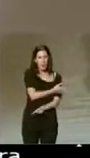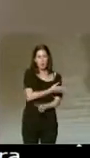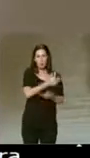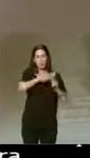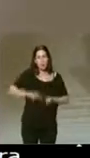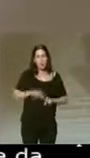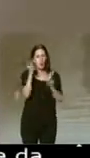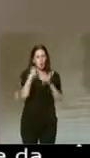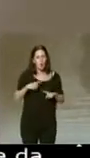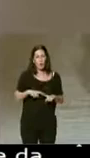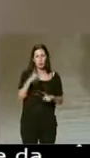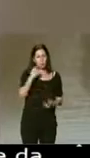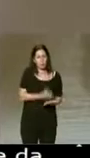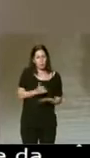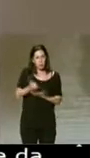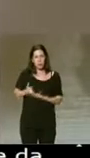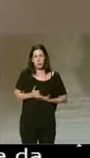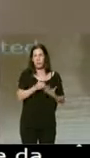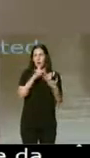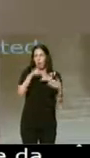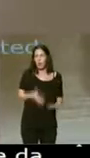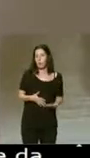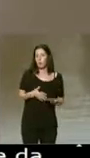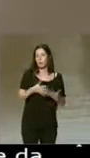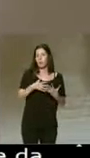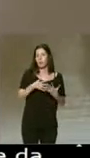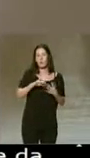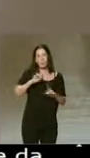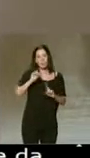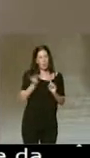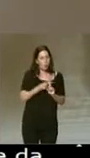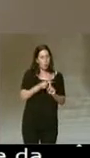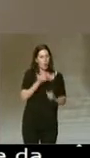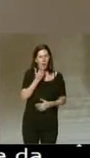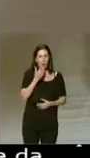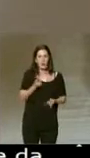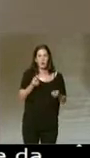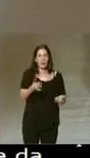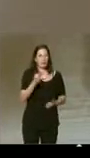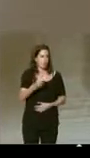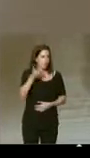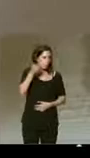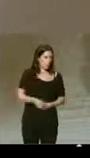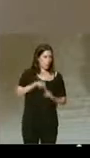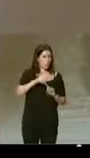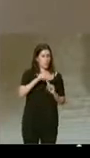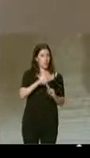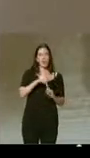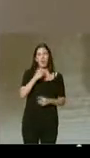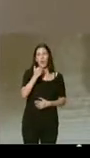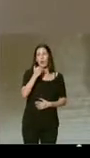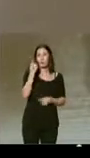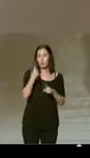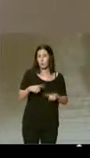tested many things and who are greatly biased end up giving the go to your device. So this